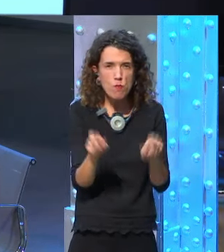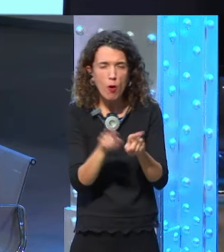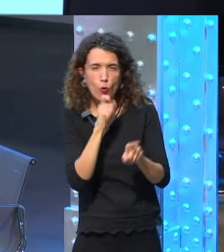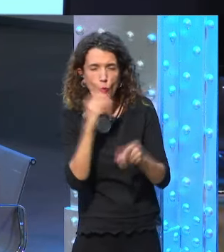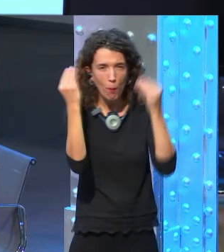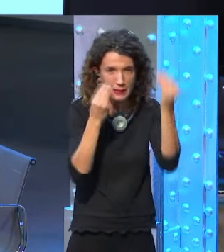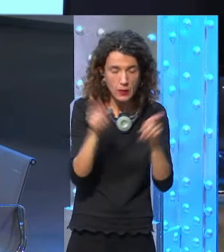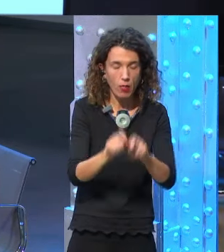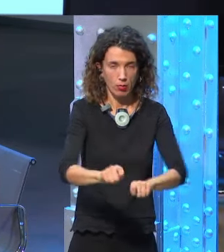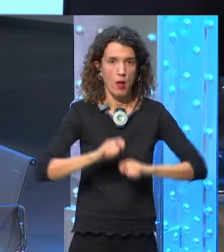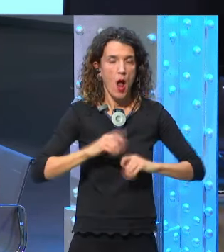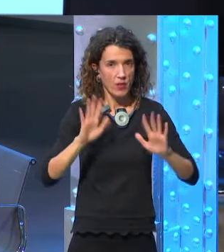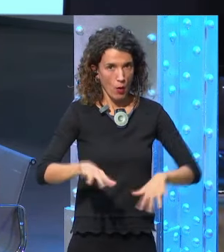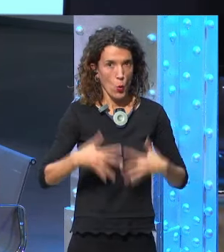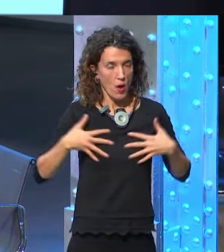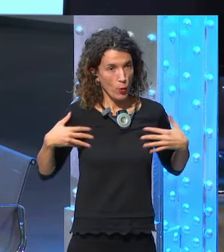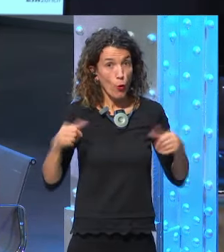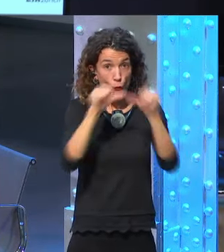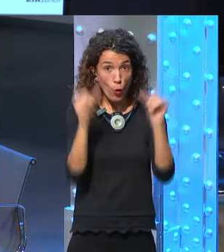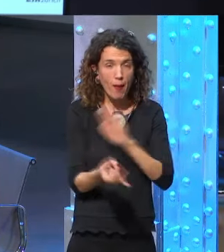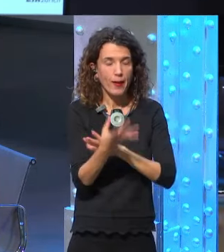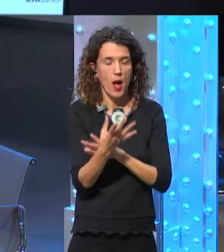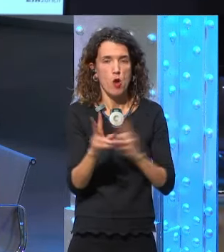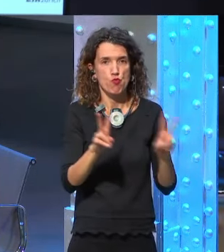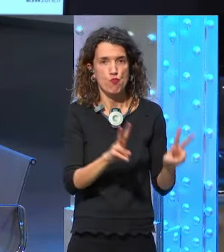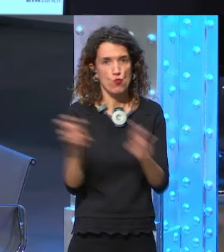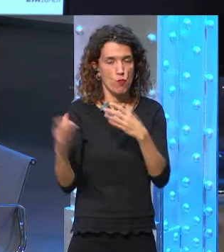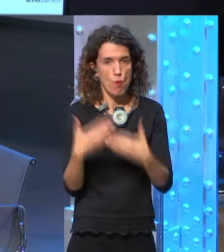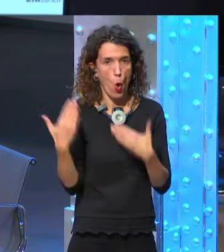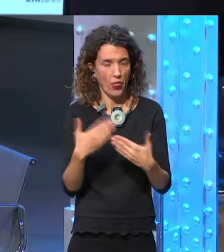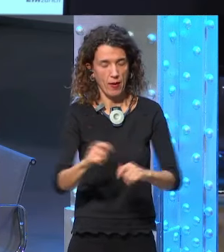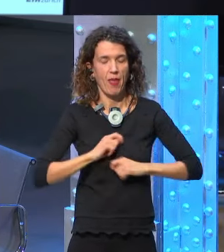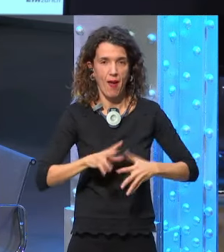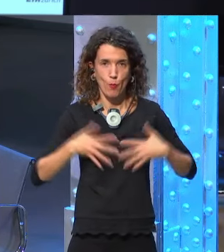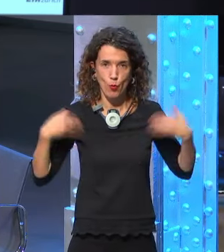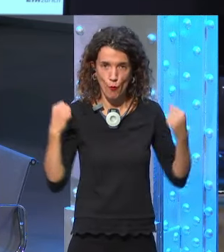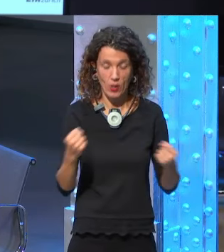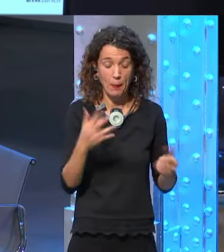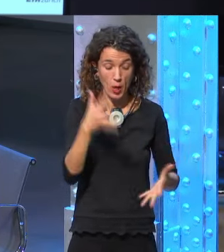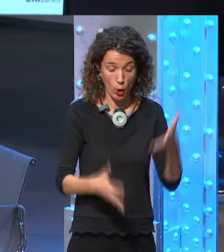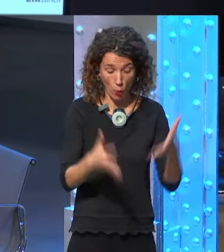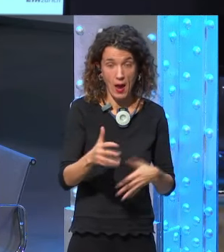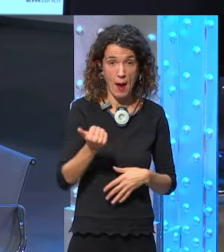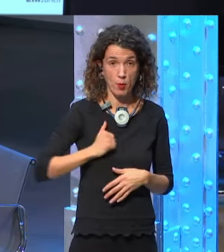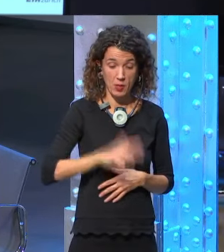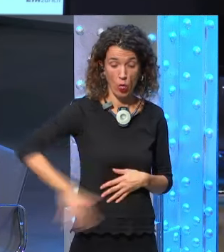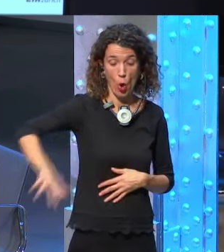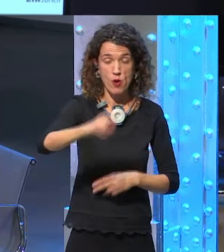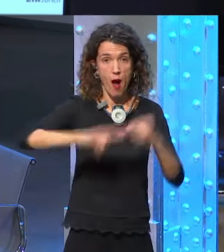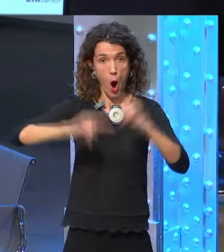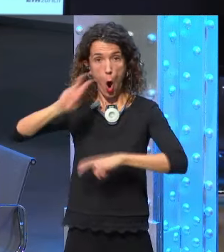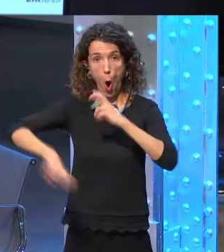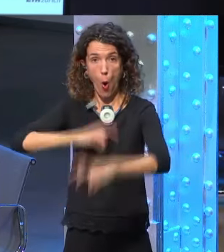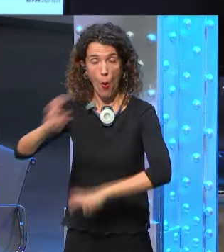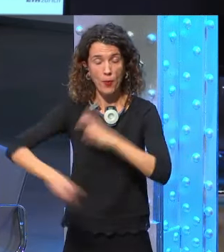new ways. Now you can also take a robot onto a building site. This is a lab test where we use